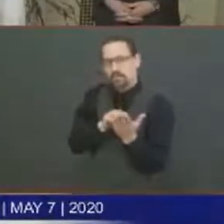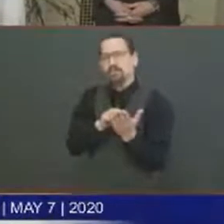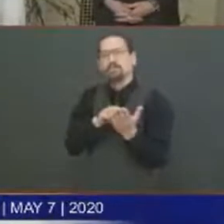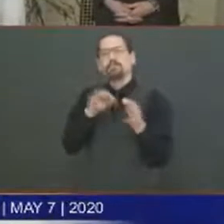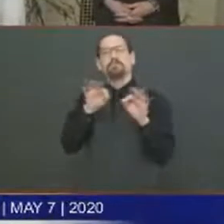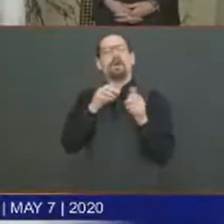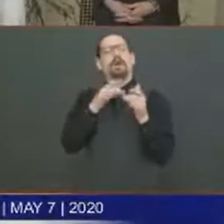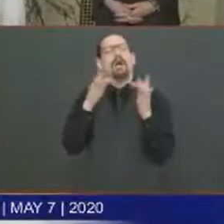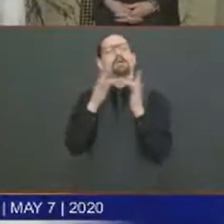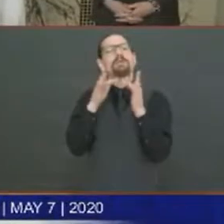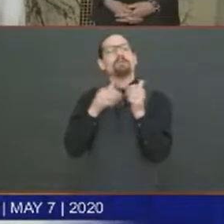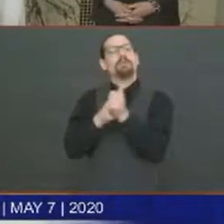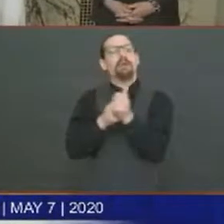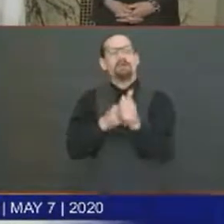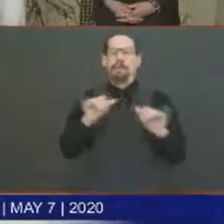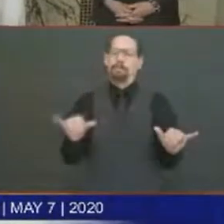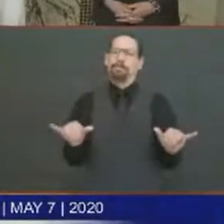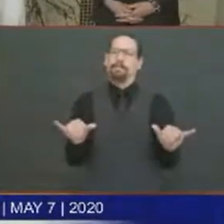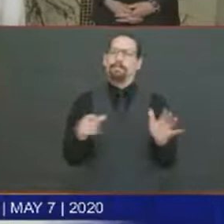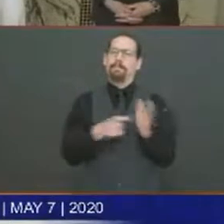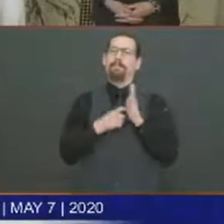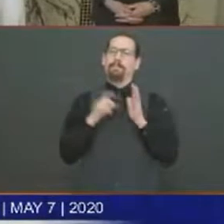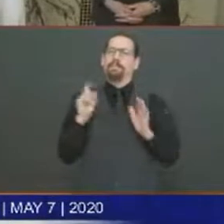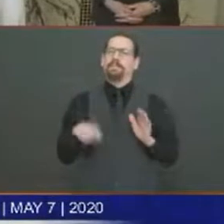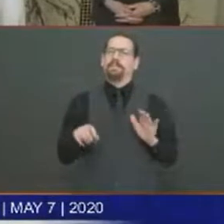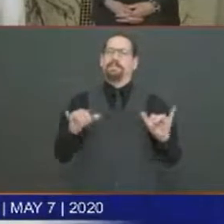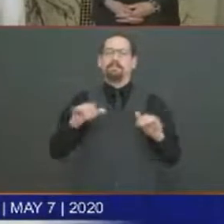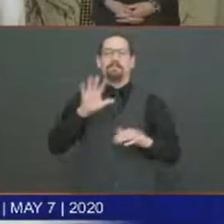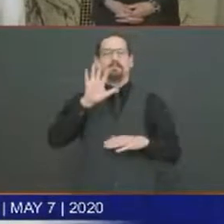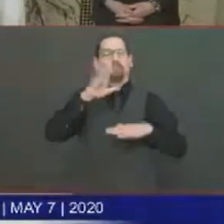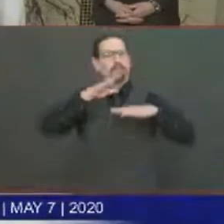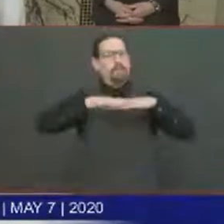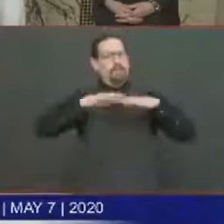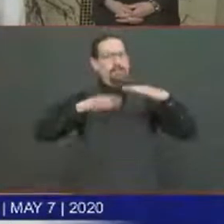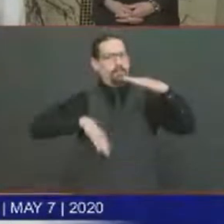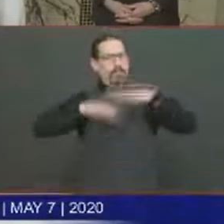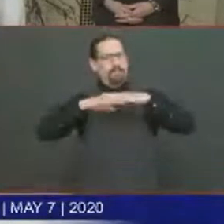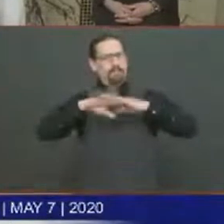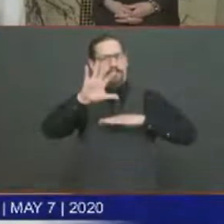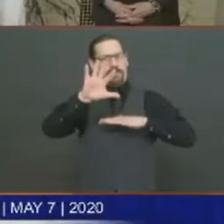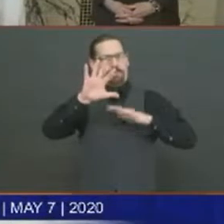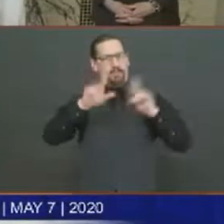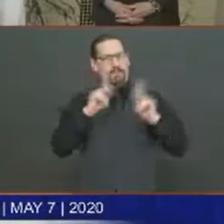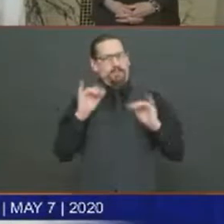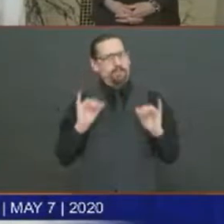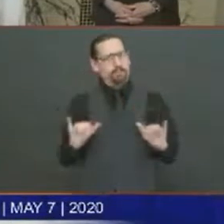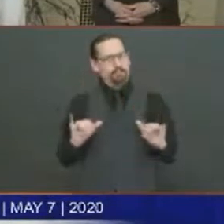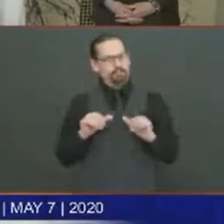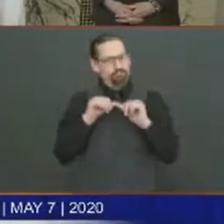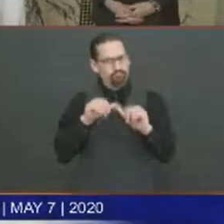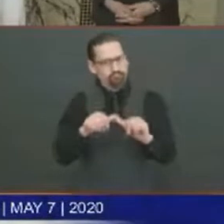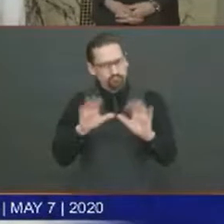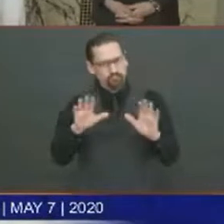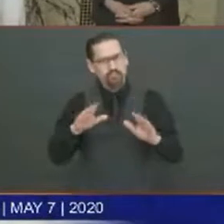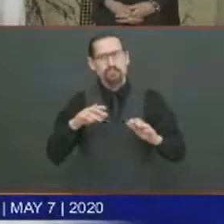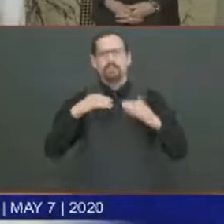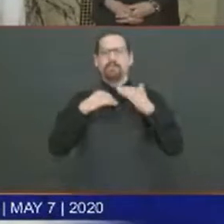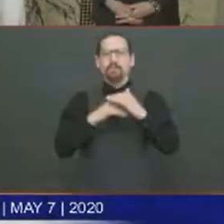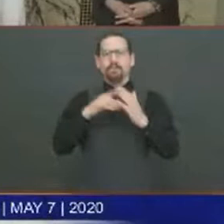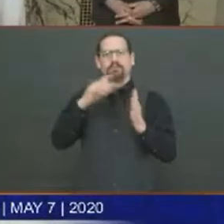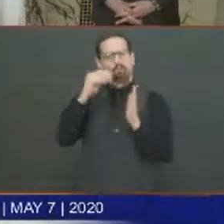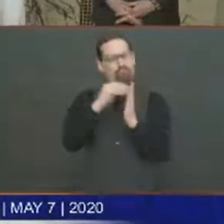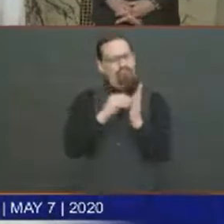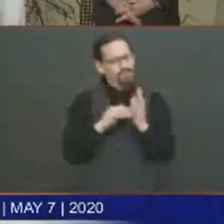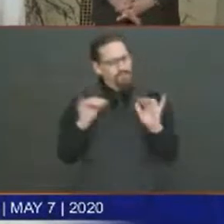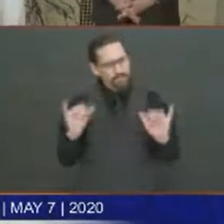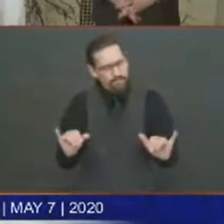same 5 people. And that's really what we should continue to do. Keep a log, keep